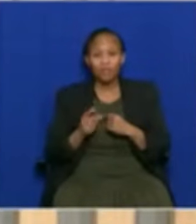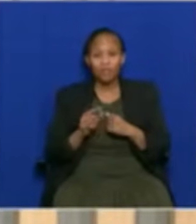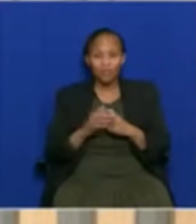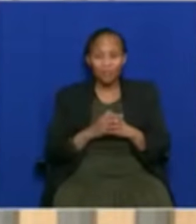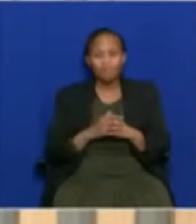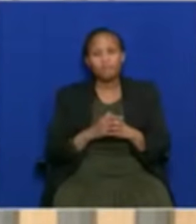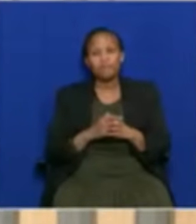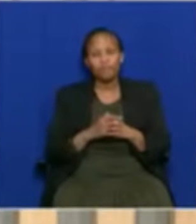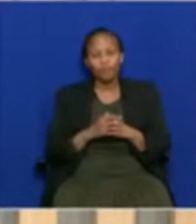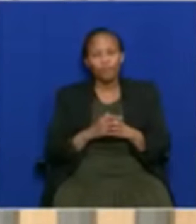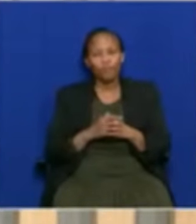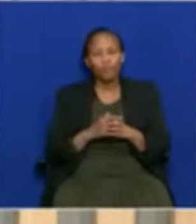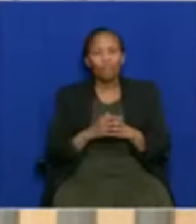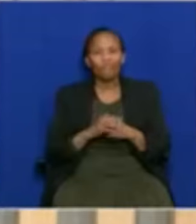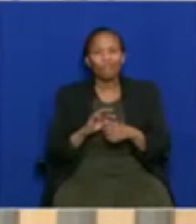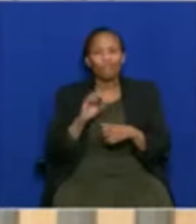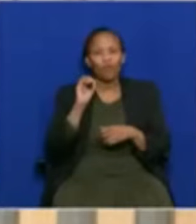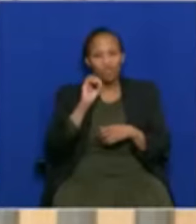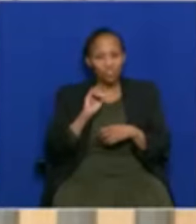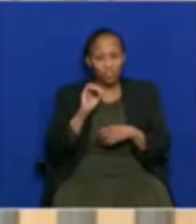for post